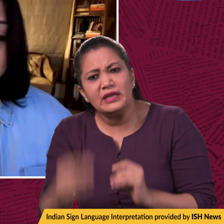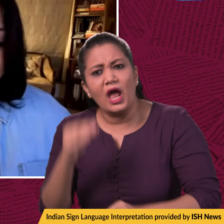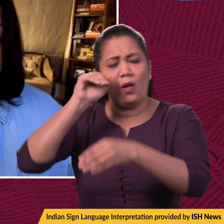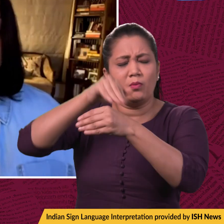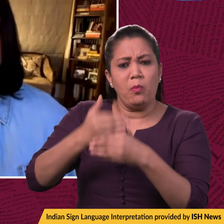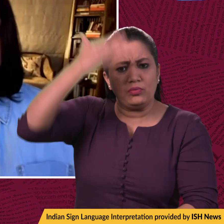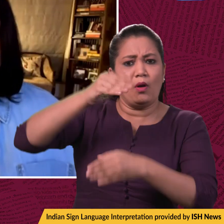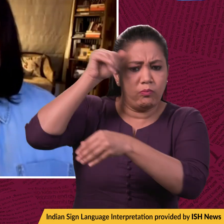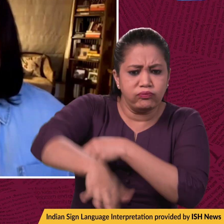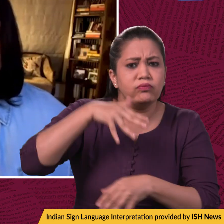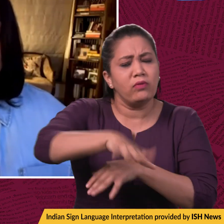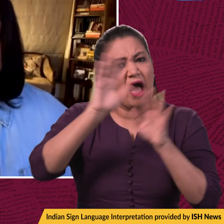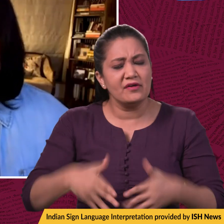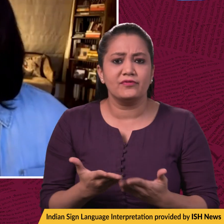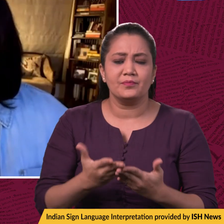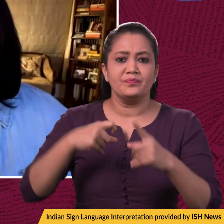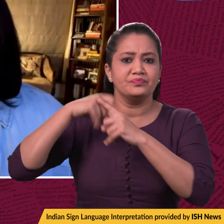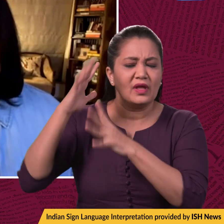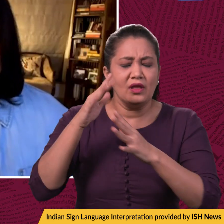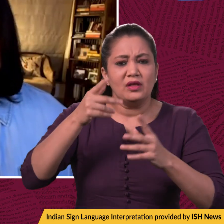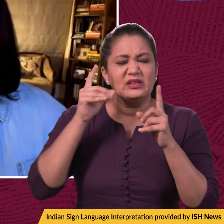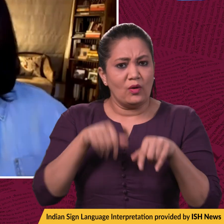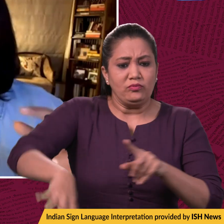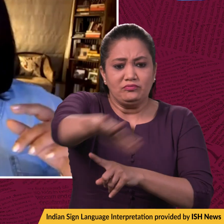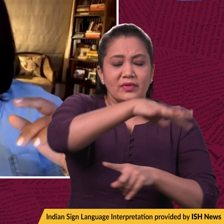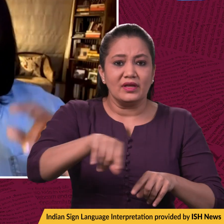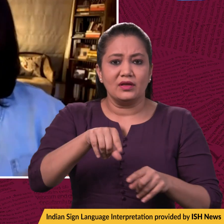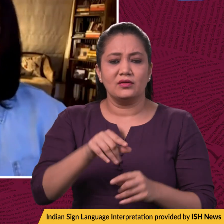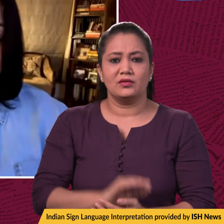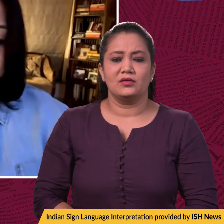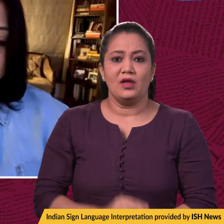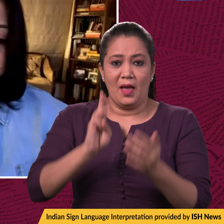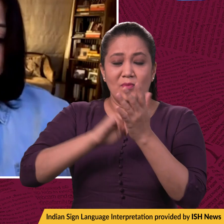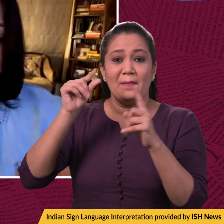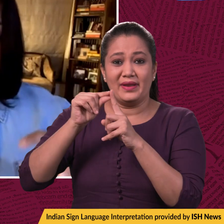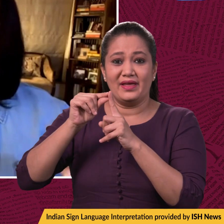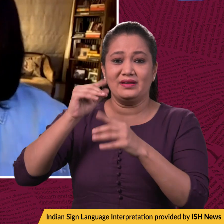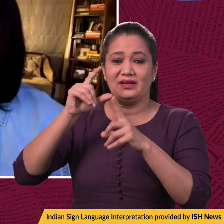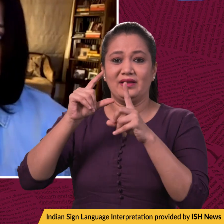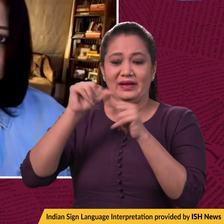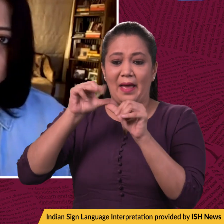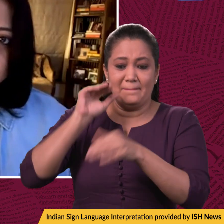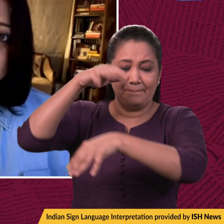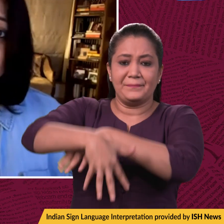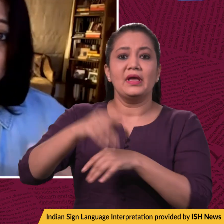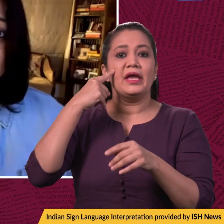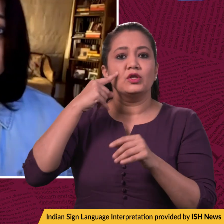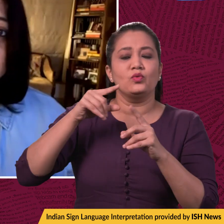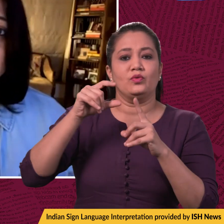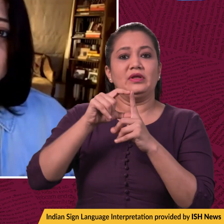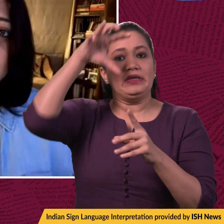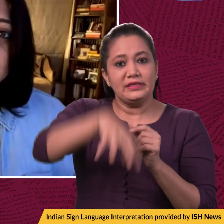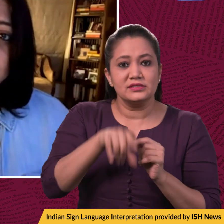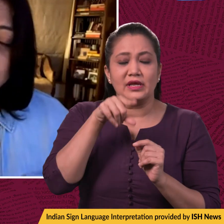night." End quote. Kerala has issued a high alert in the region. The Mullaperiyar Dam is situated in the Idukki district, which has